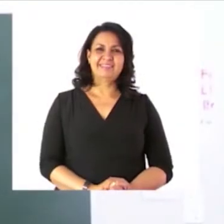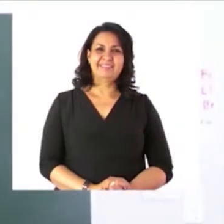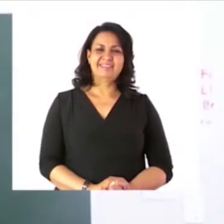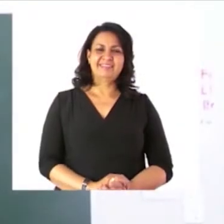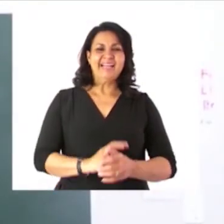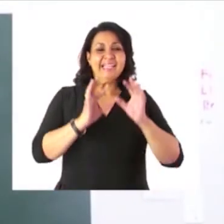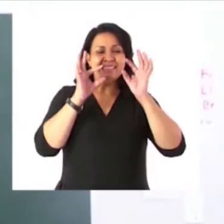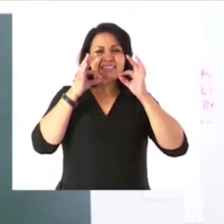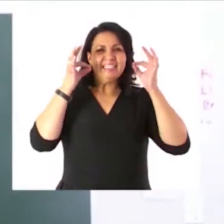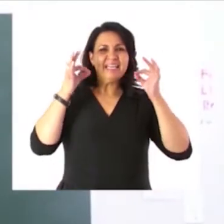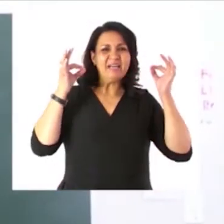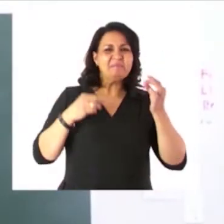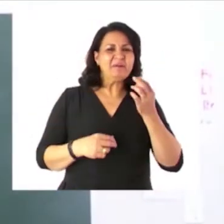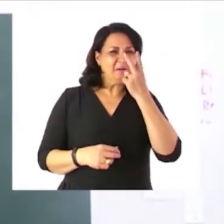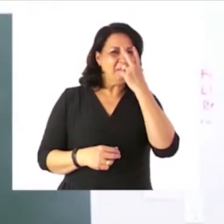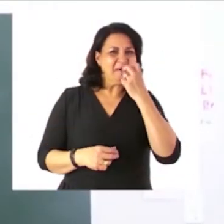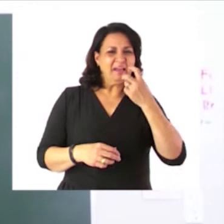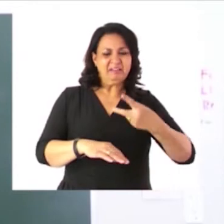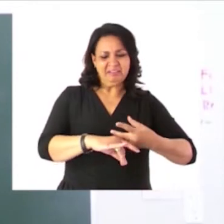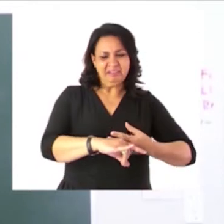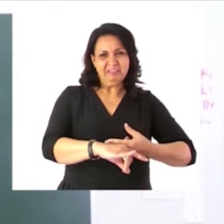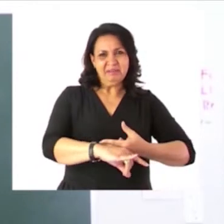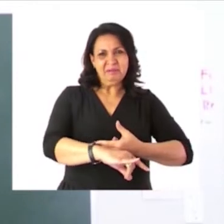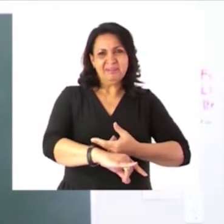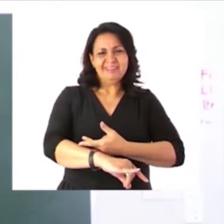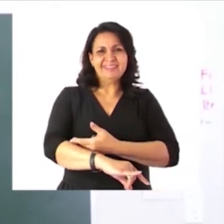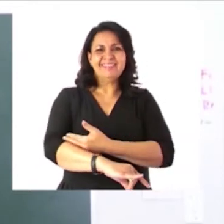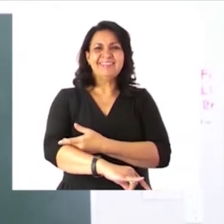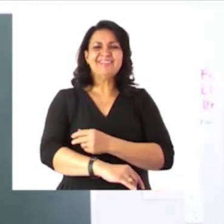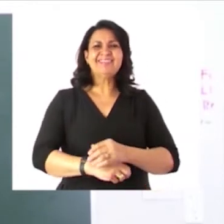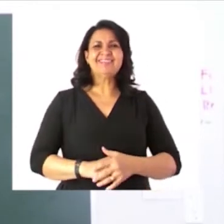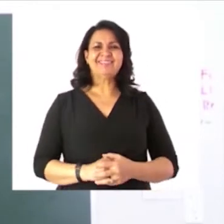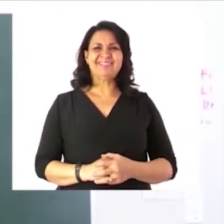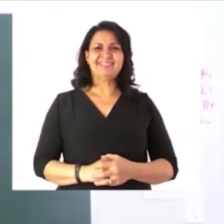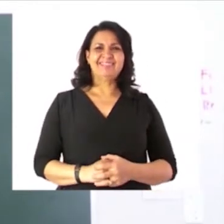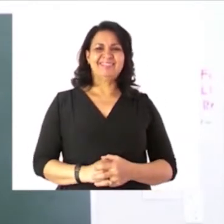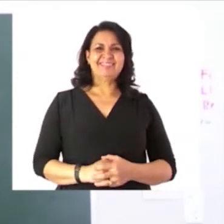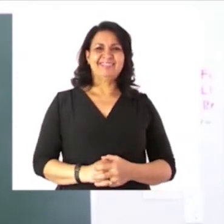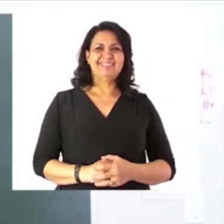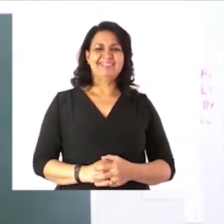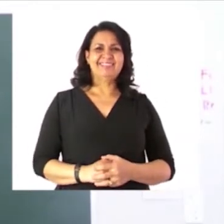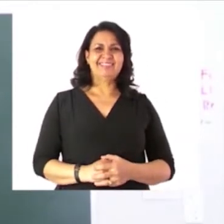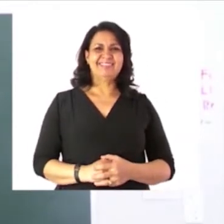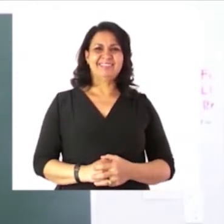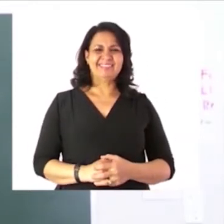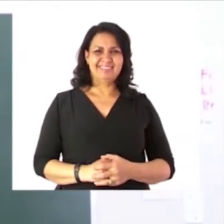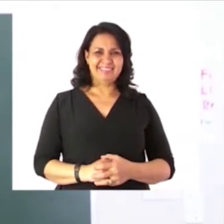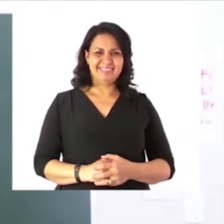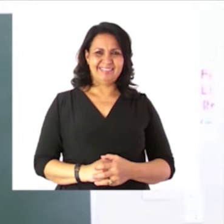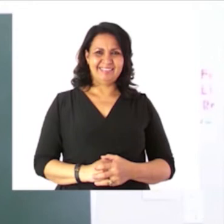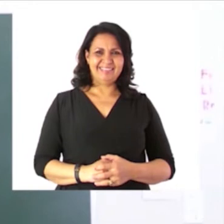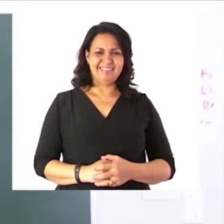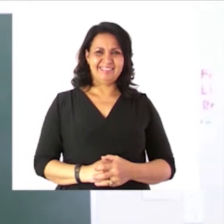Baba, black sheep, have you any wool? Yes sir, 3 bags